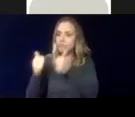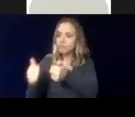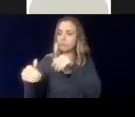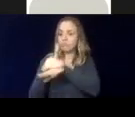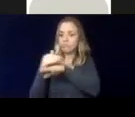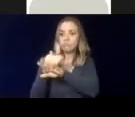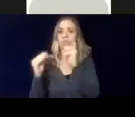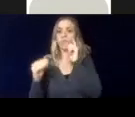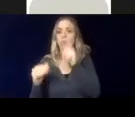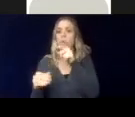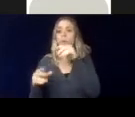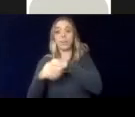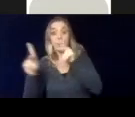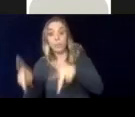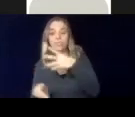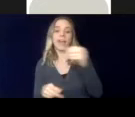communication.